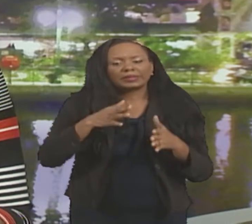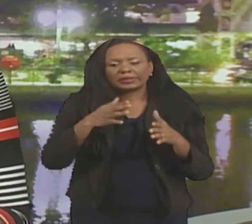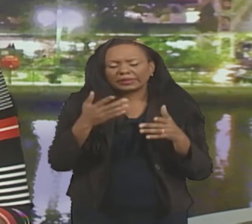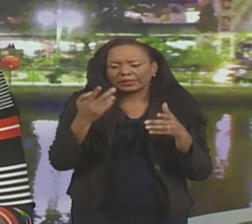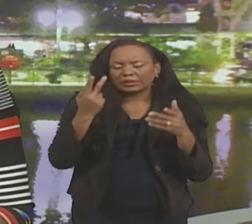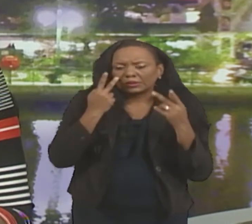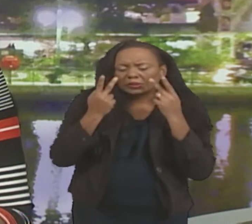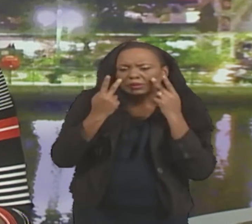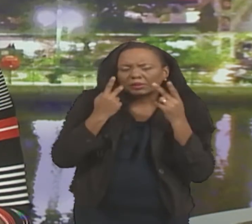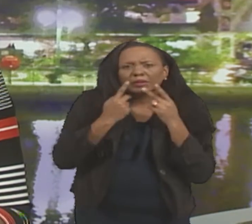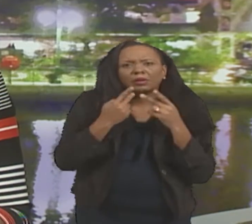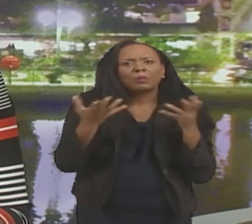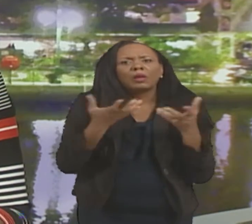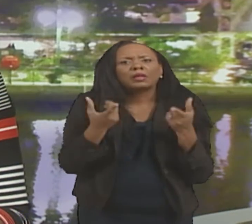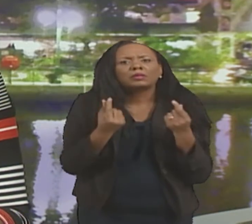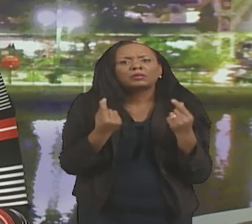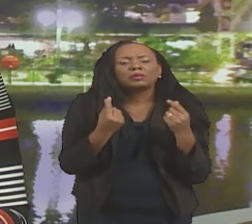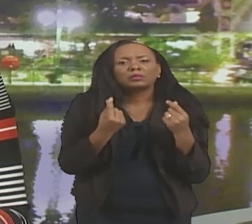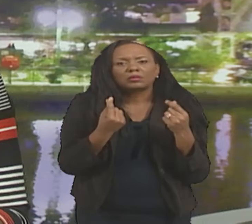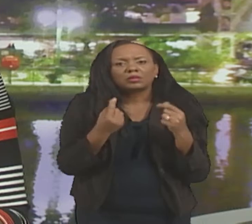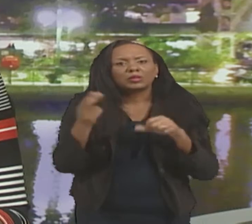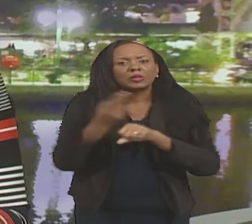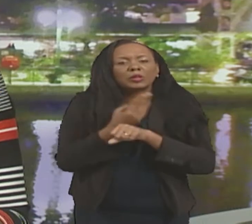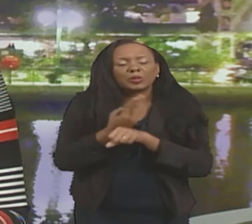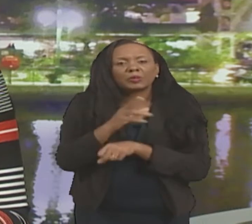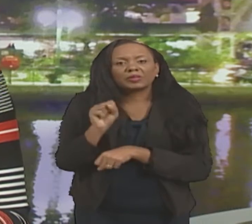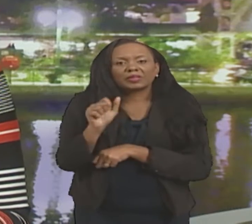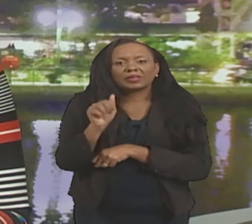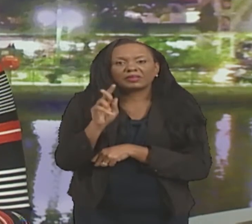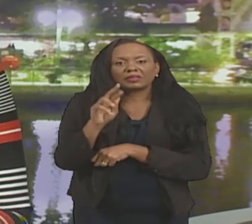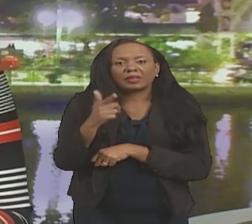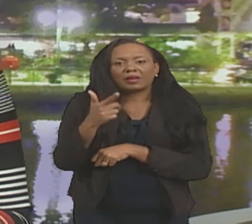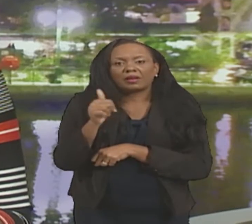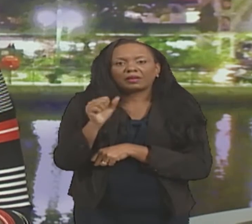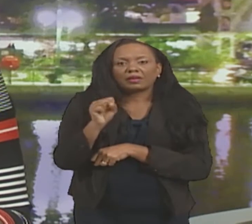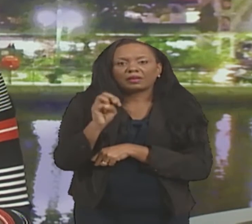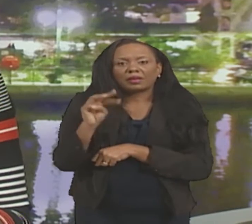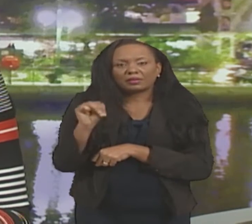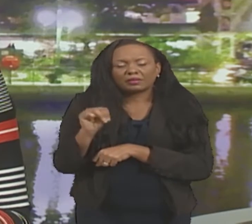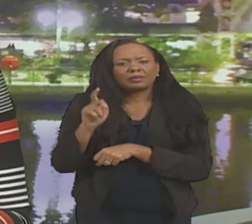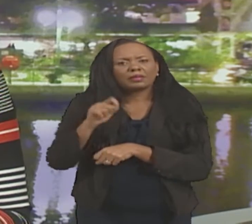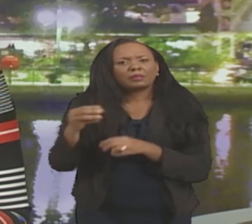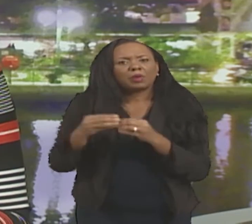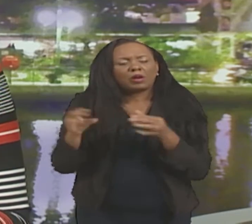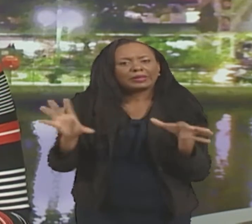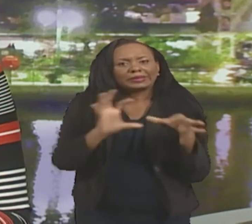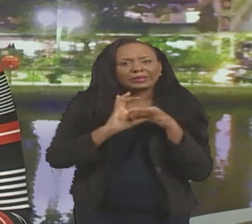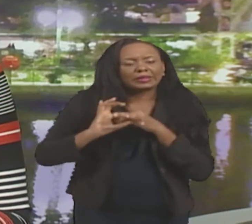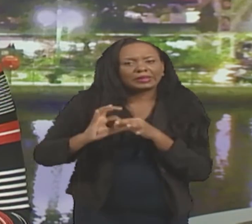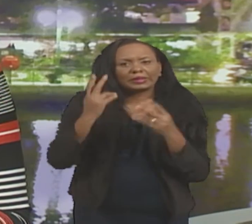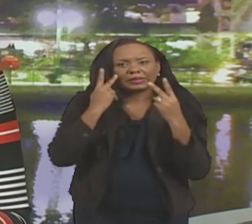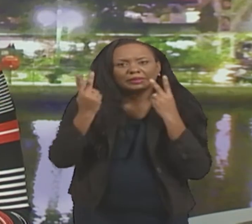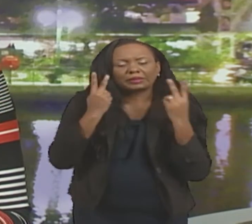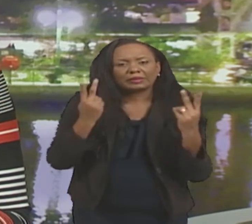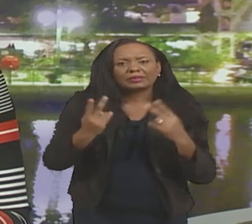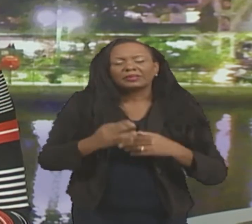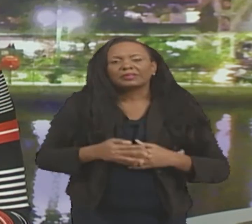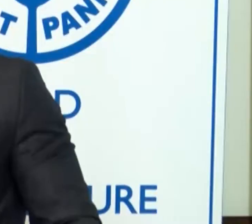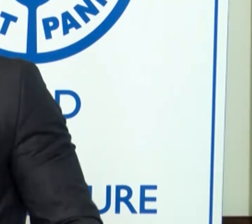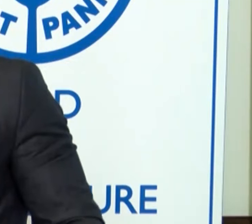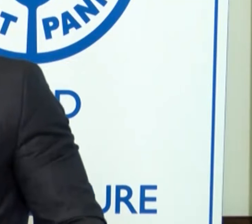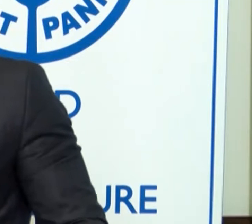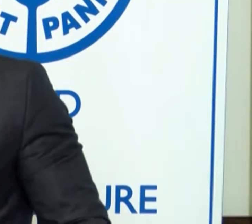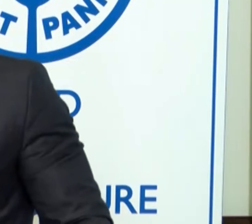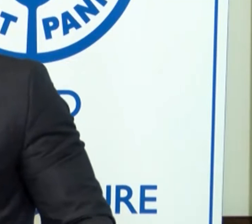says the sargassum also presents opportunities for government to deepen its partnerships. We have to deepen our partnership